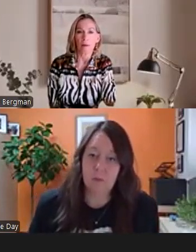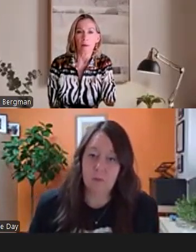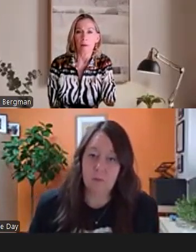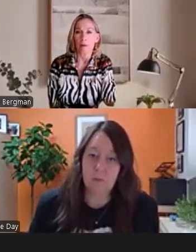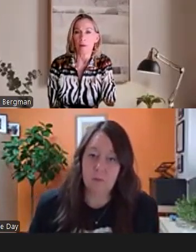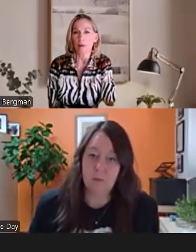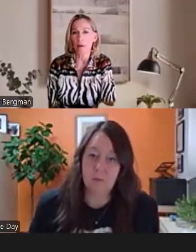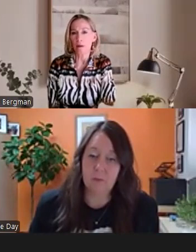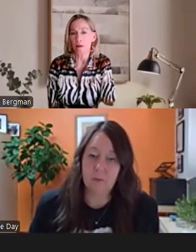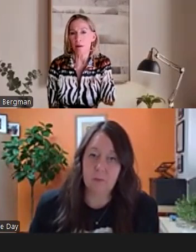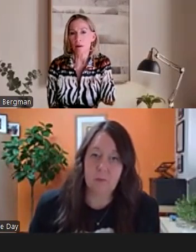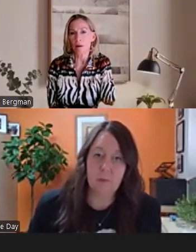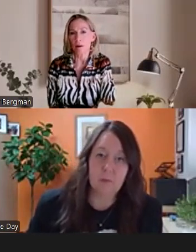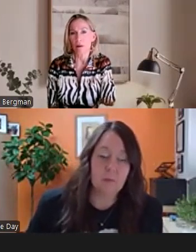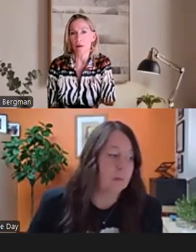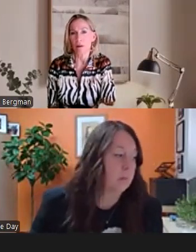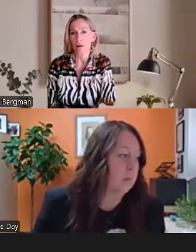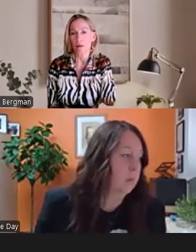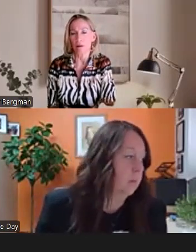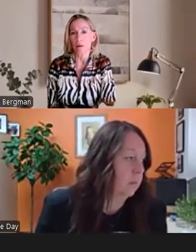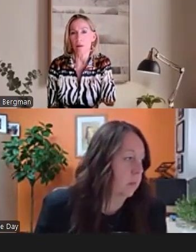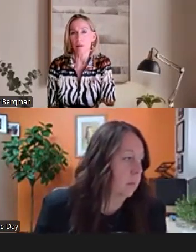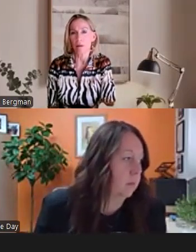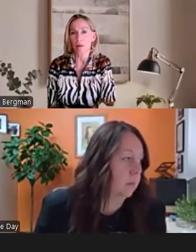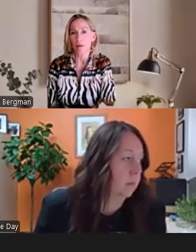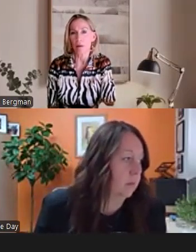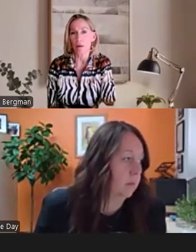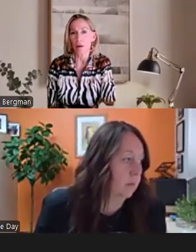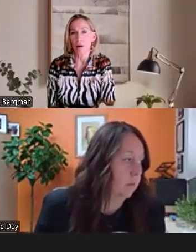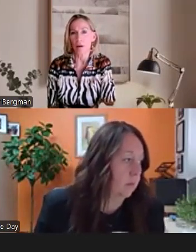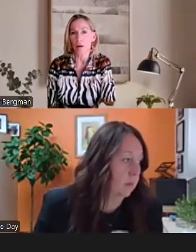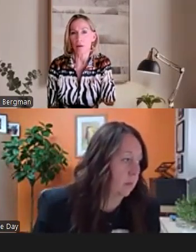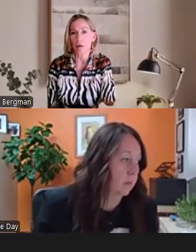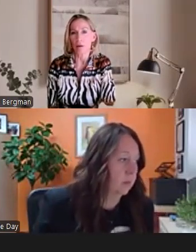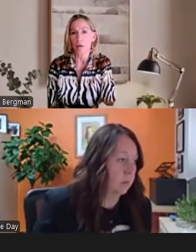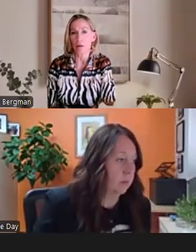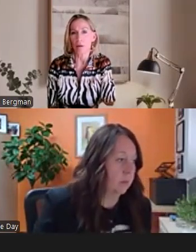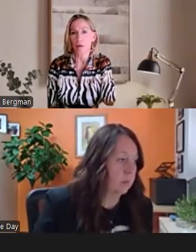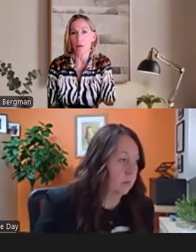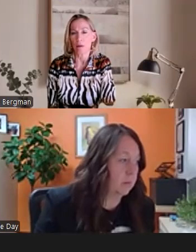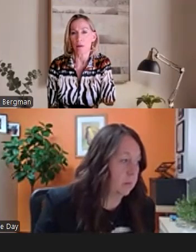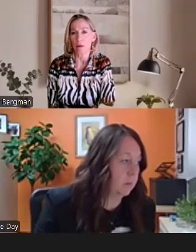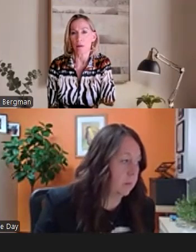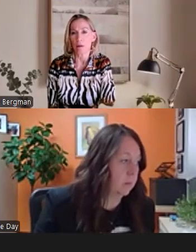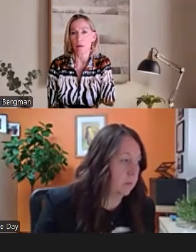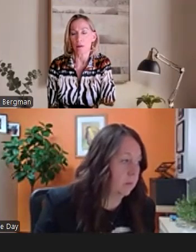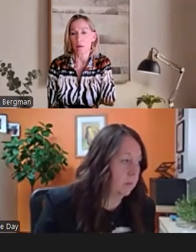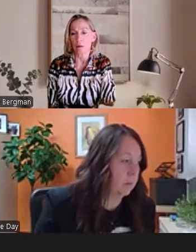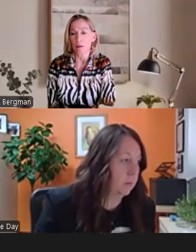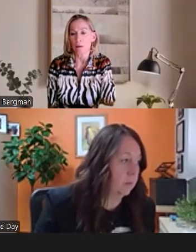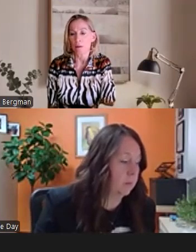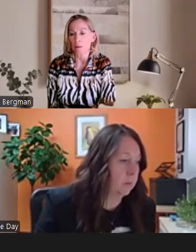Sure. This is just building on all that fantastic discussion we had related to the no wrong door system and